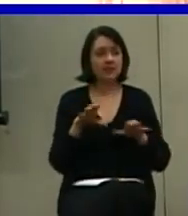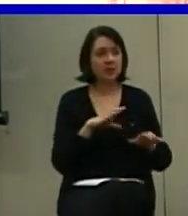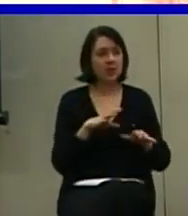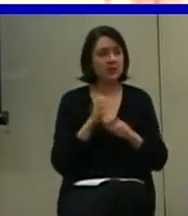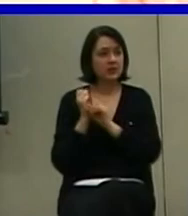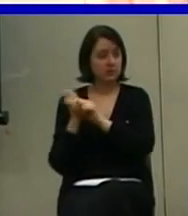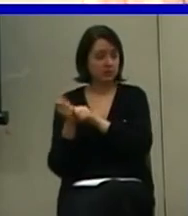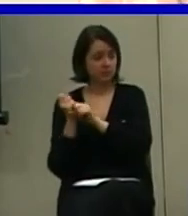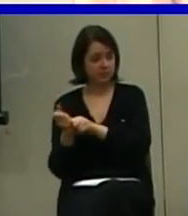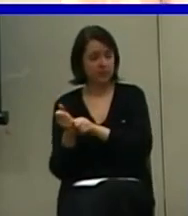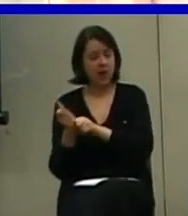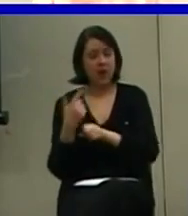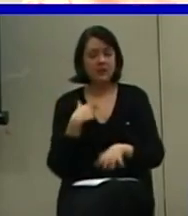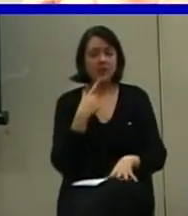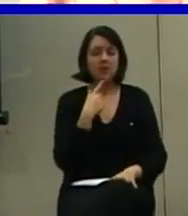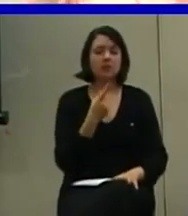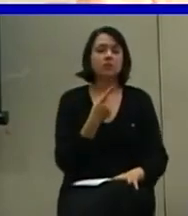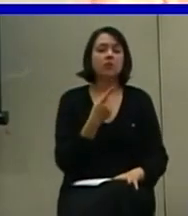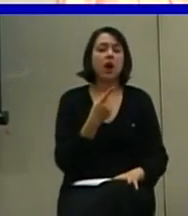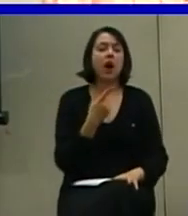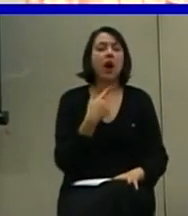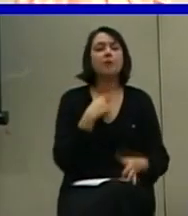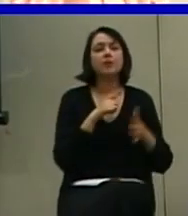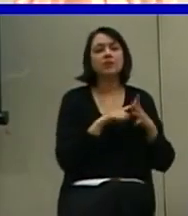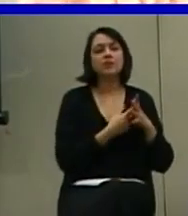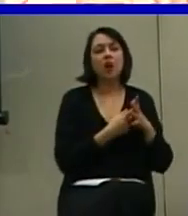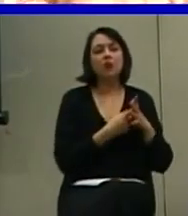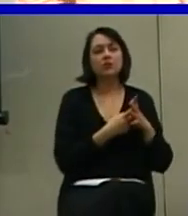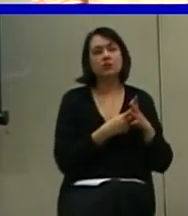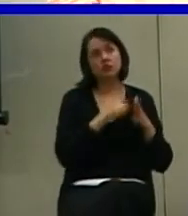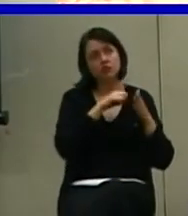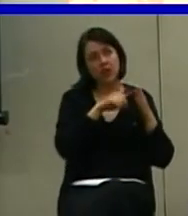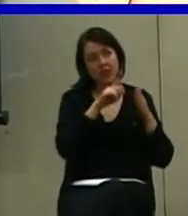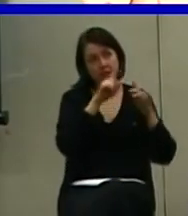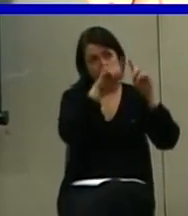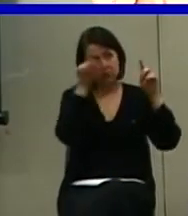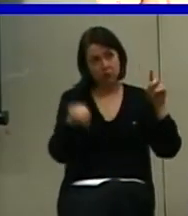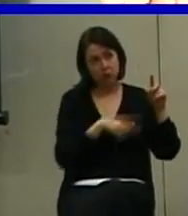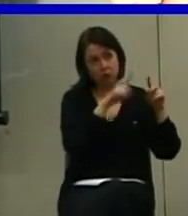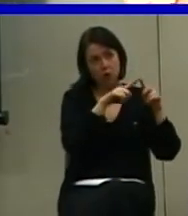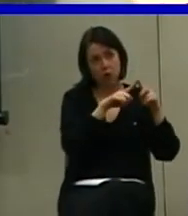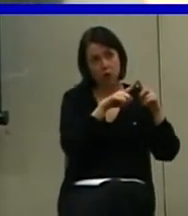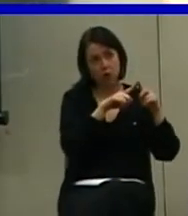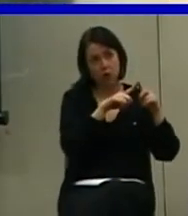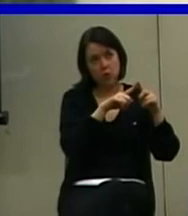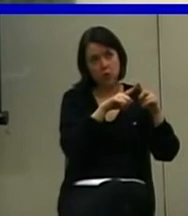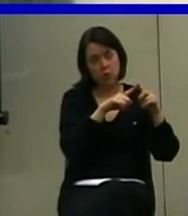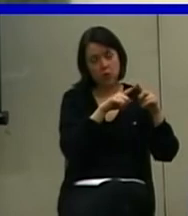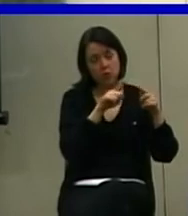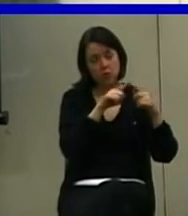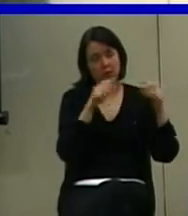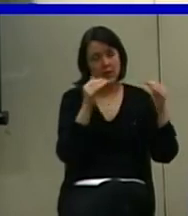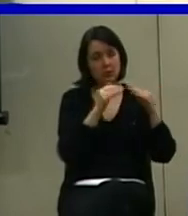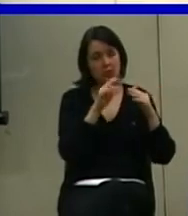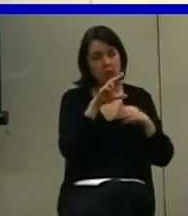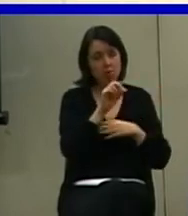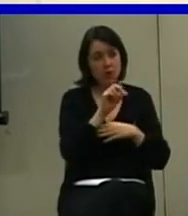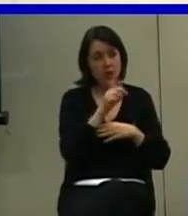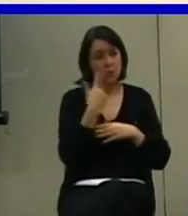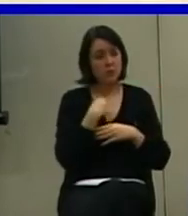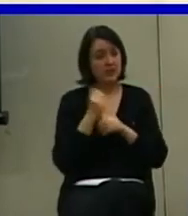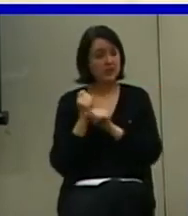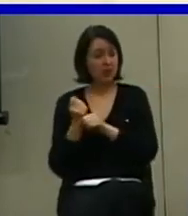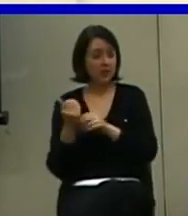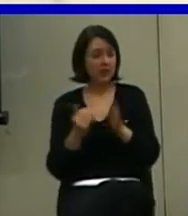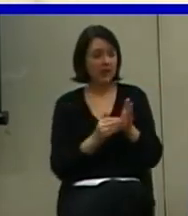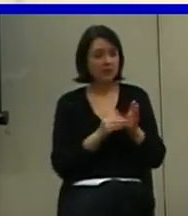So I said, I'm going to start making marks in that circle. When we get to 30, we'll go play softball again.